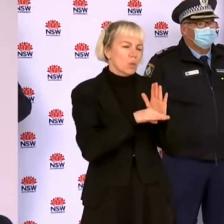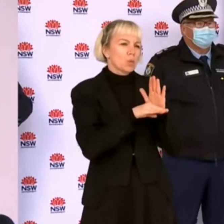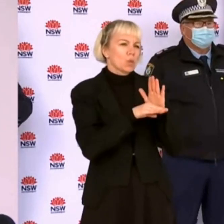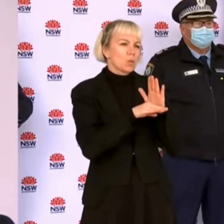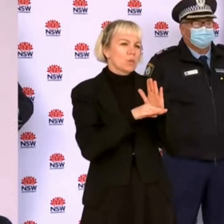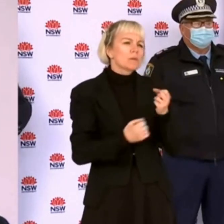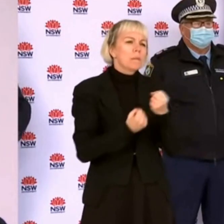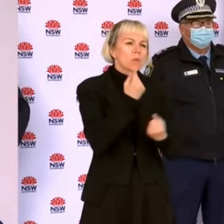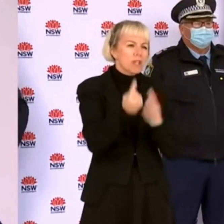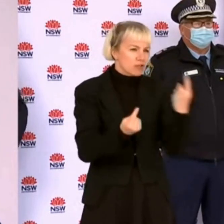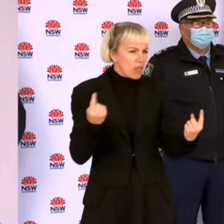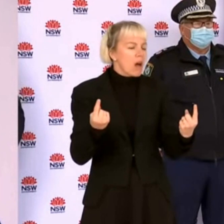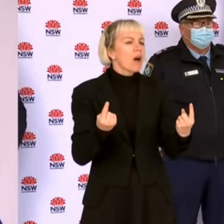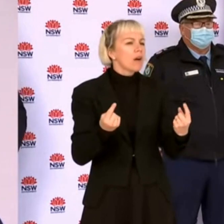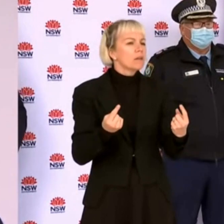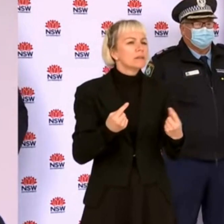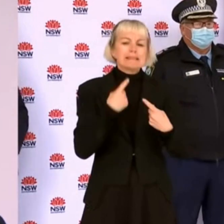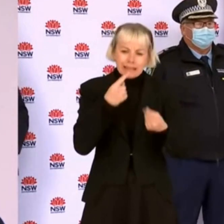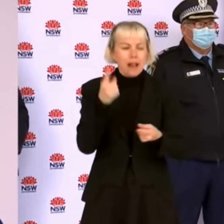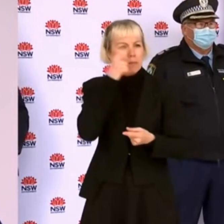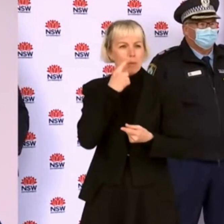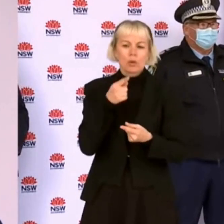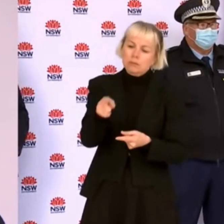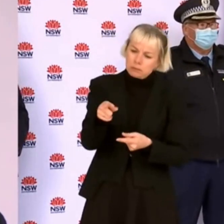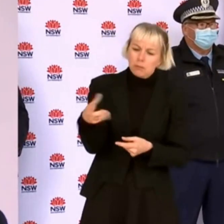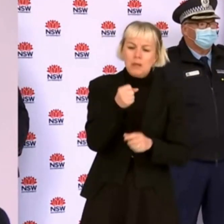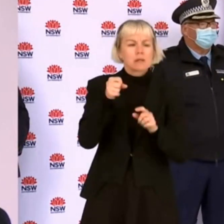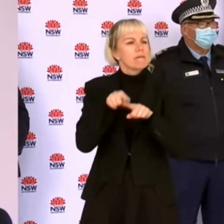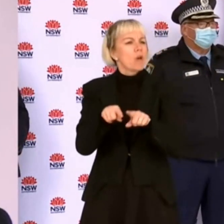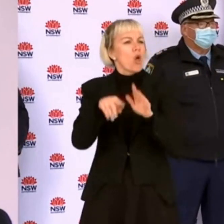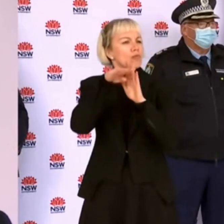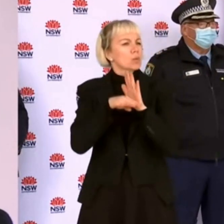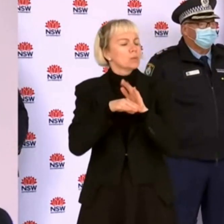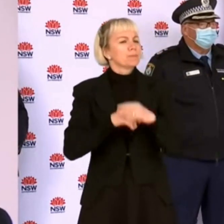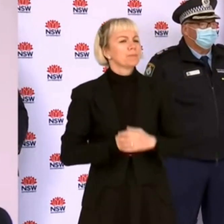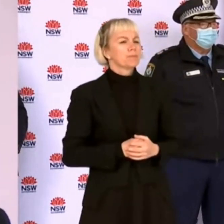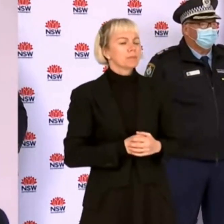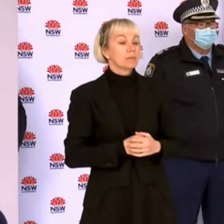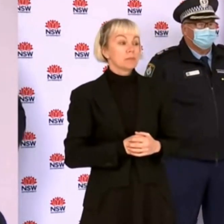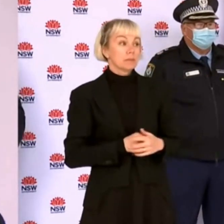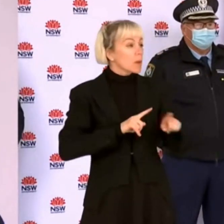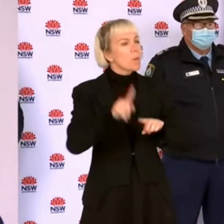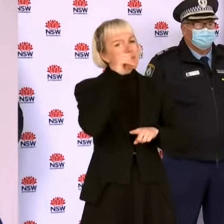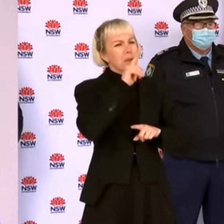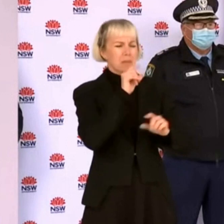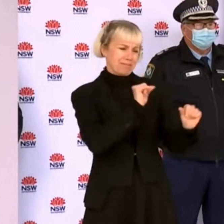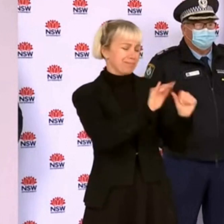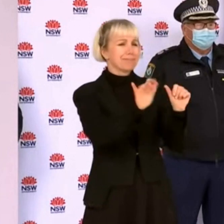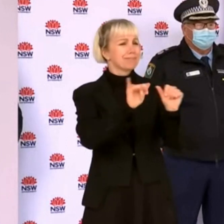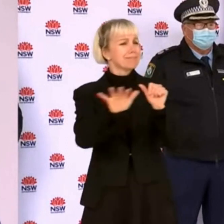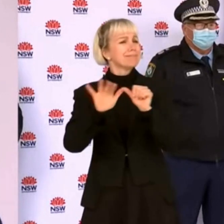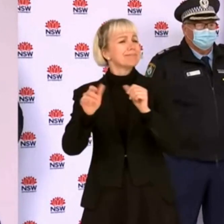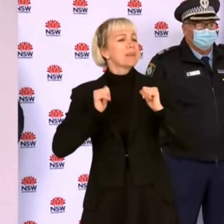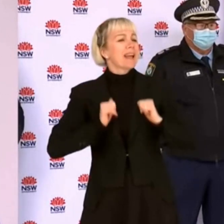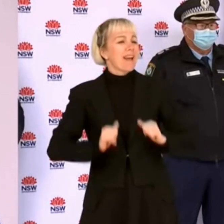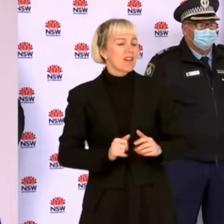to say that the overwhelming majority of our citizens have been outstanding. But we also appreciate how difficult it is for some